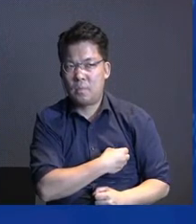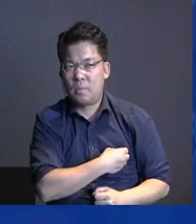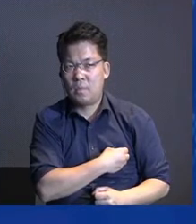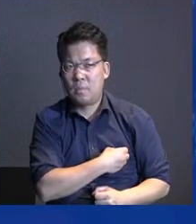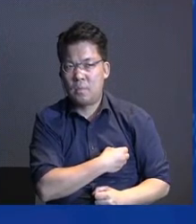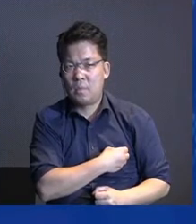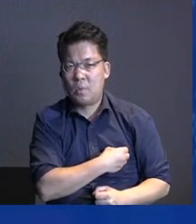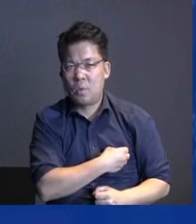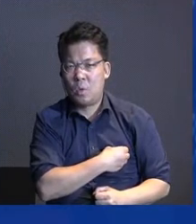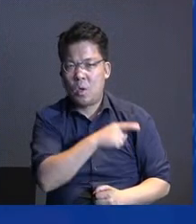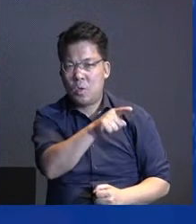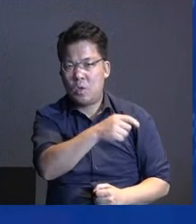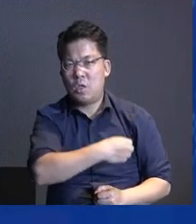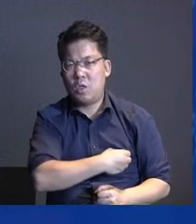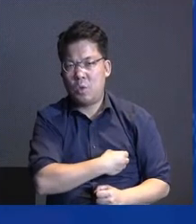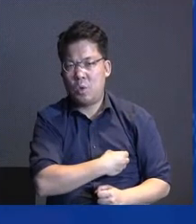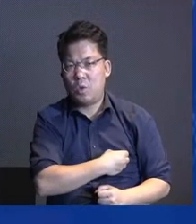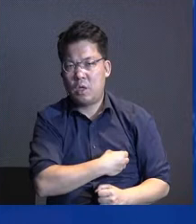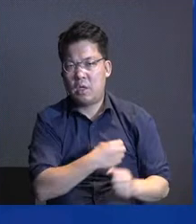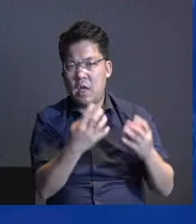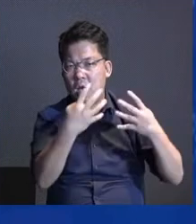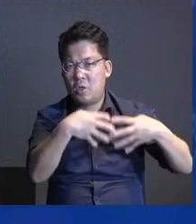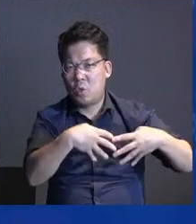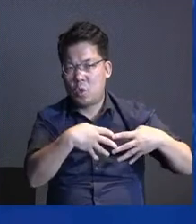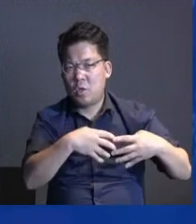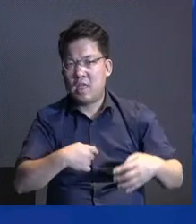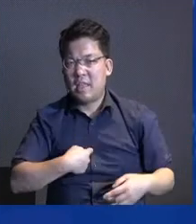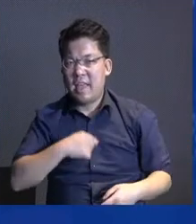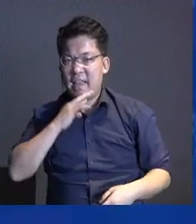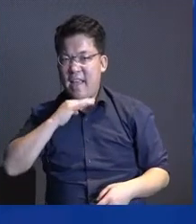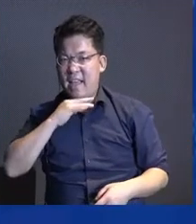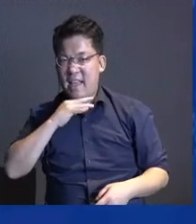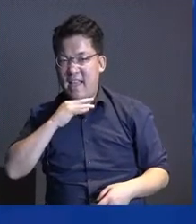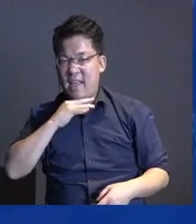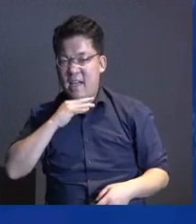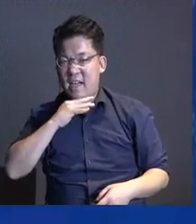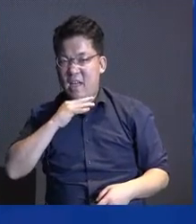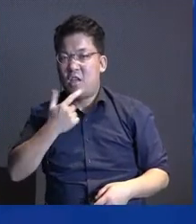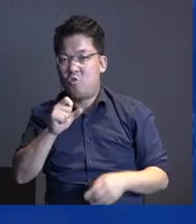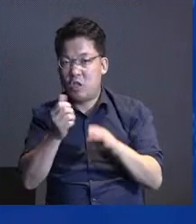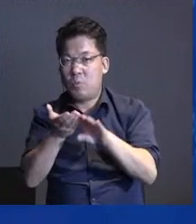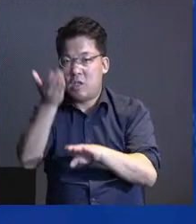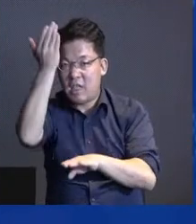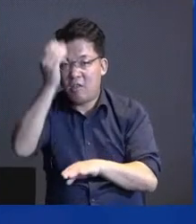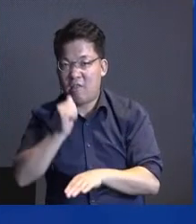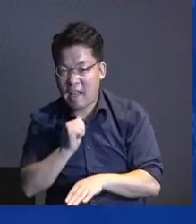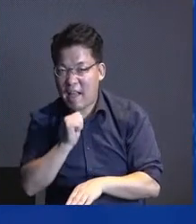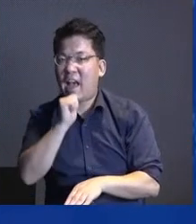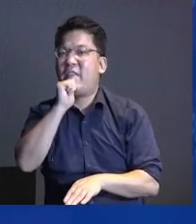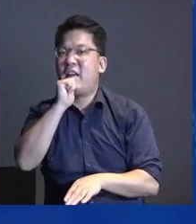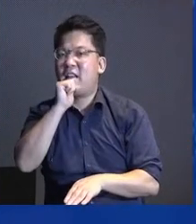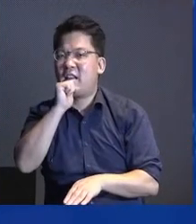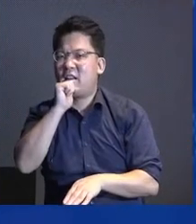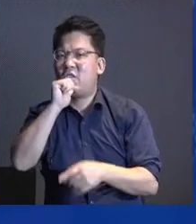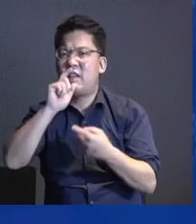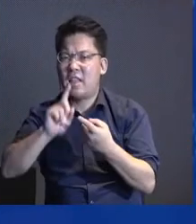I will explain more about AG Helps because it is not easy to understand in the beginning the concept of AG